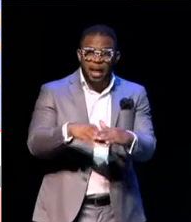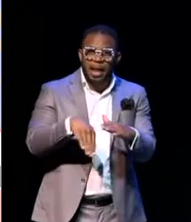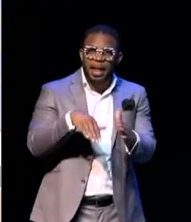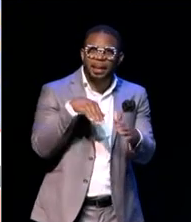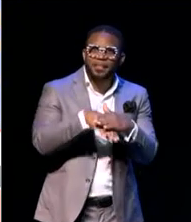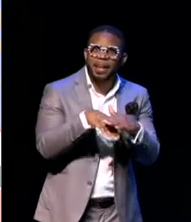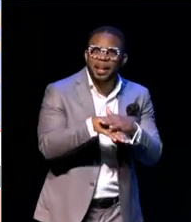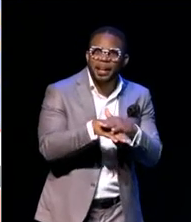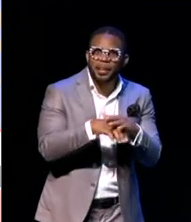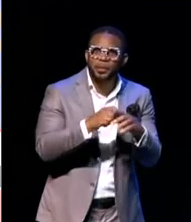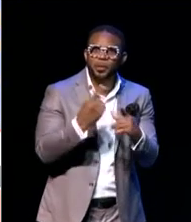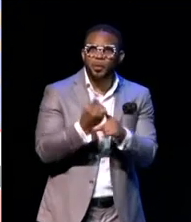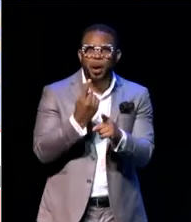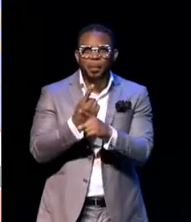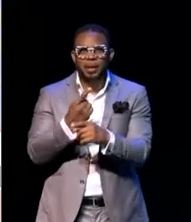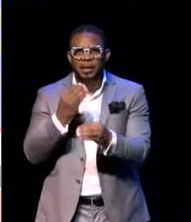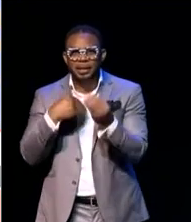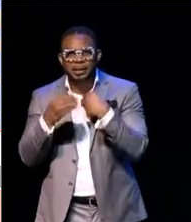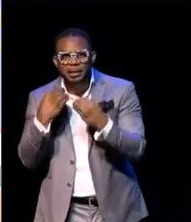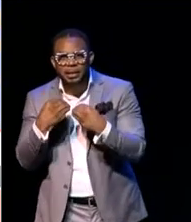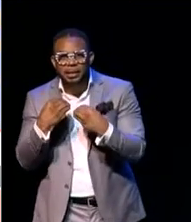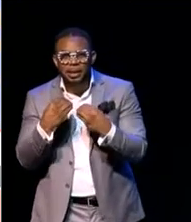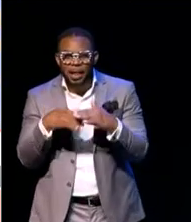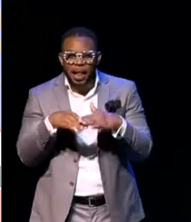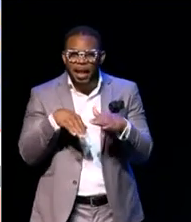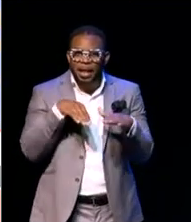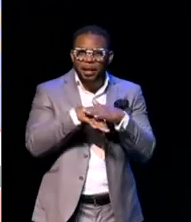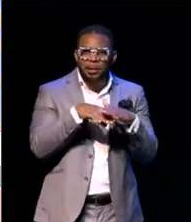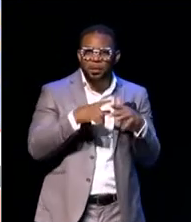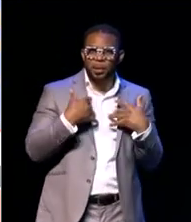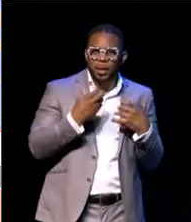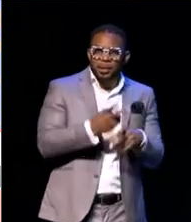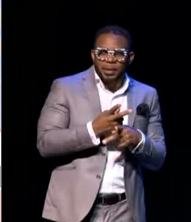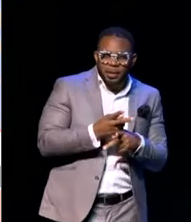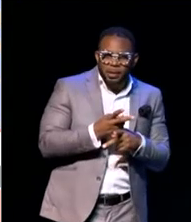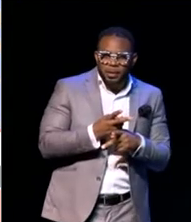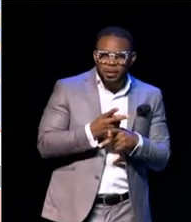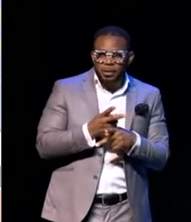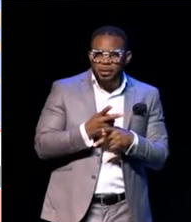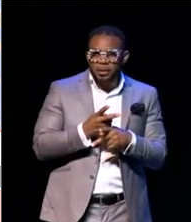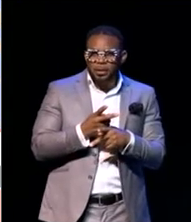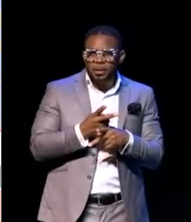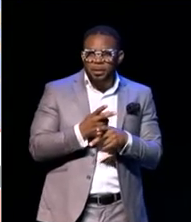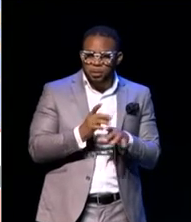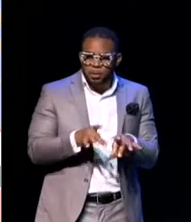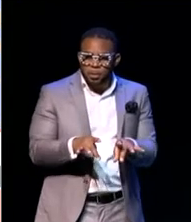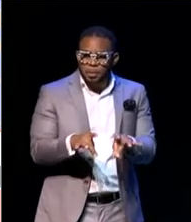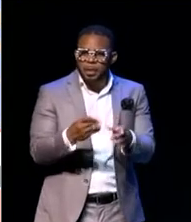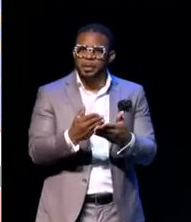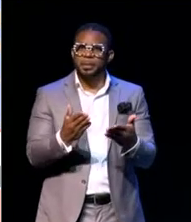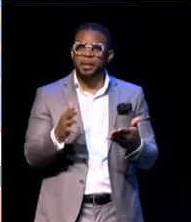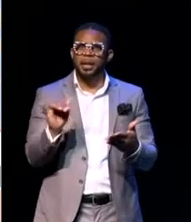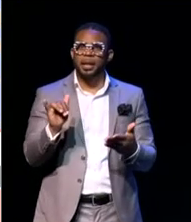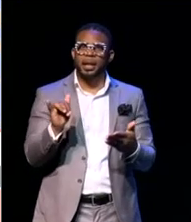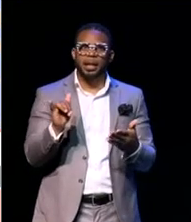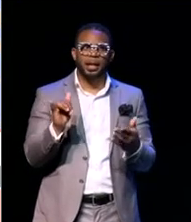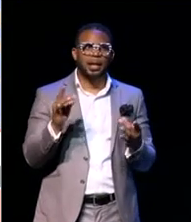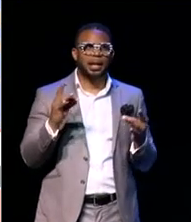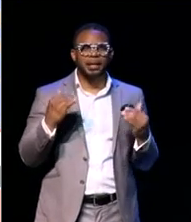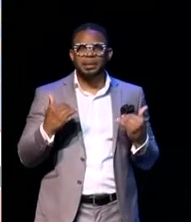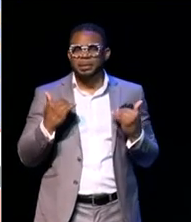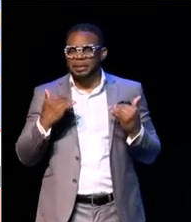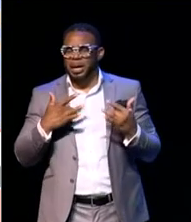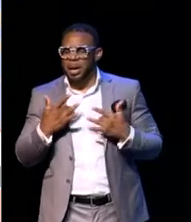of access to proper diet, lack of access to health care, to pick up things like